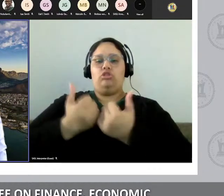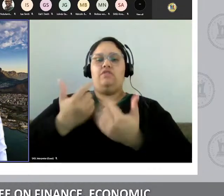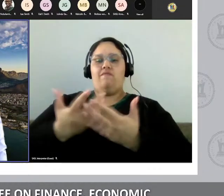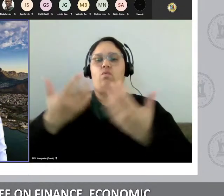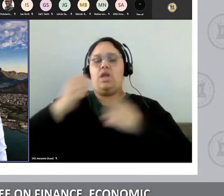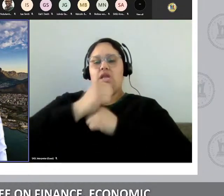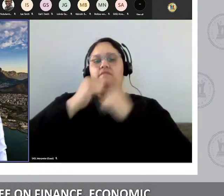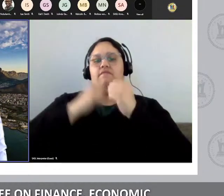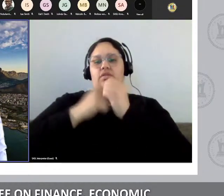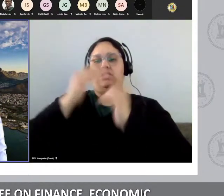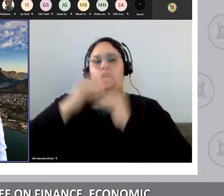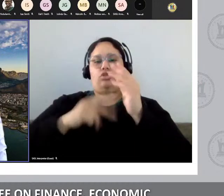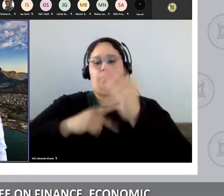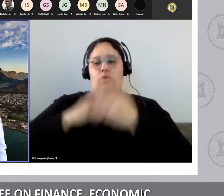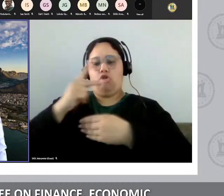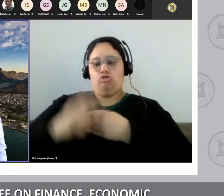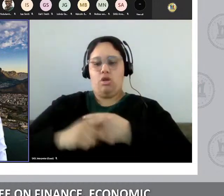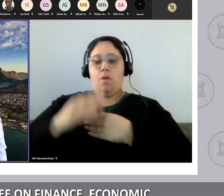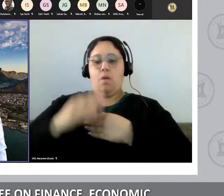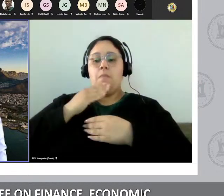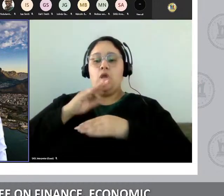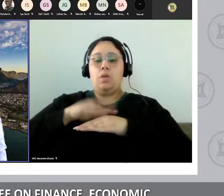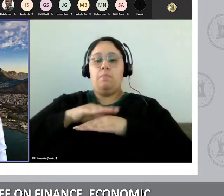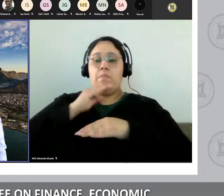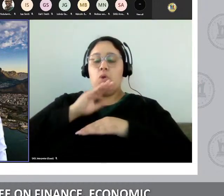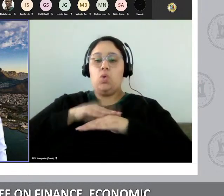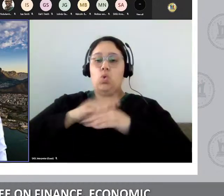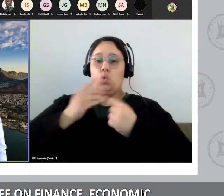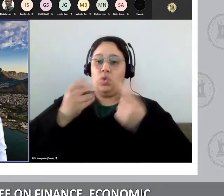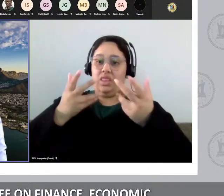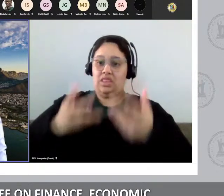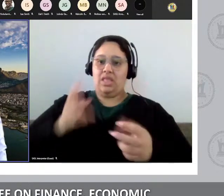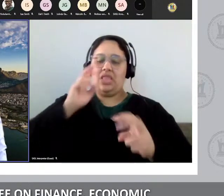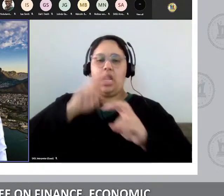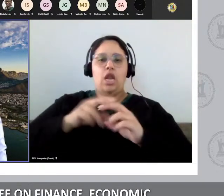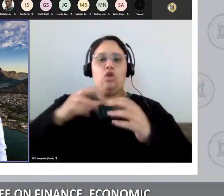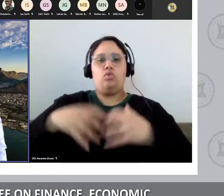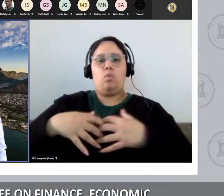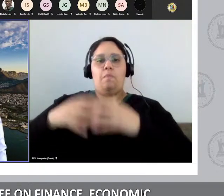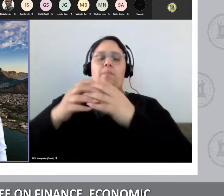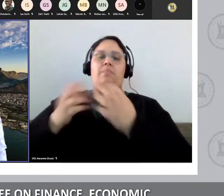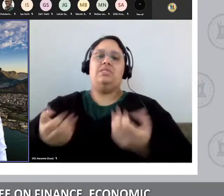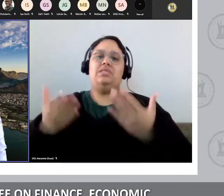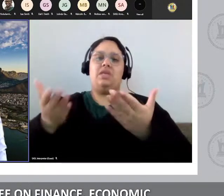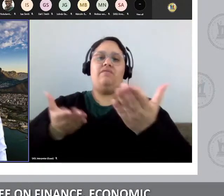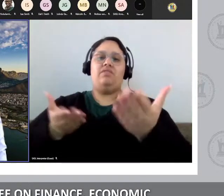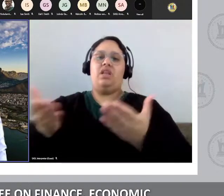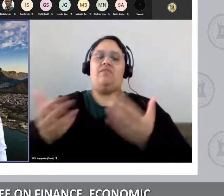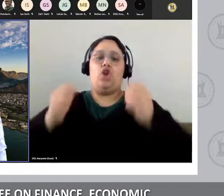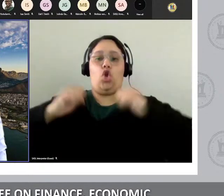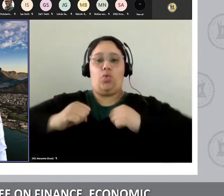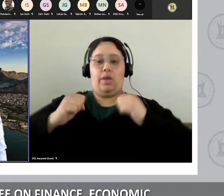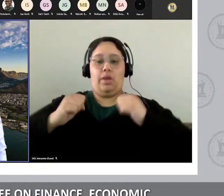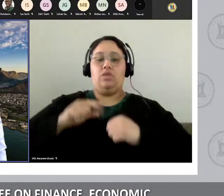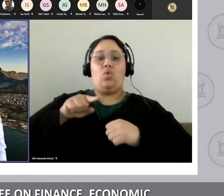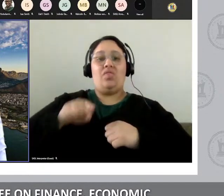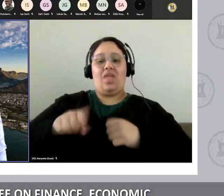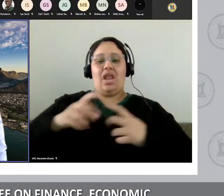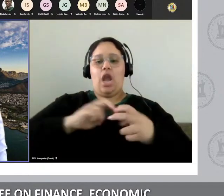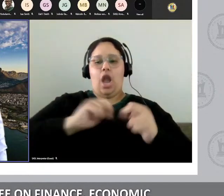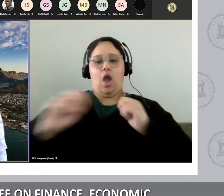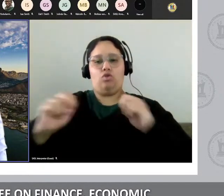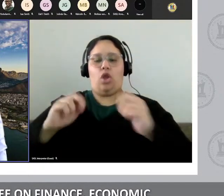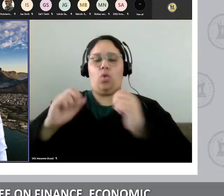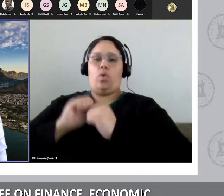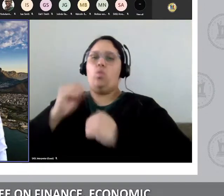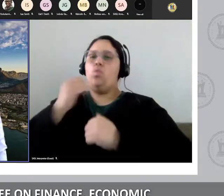In order to do so, they need to put in place service delivery agreements, and those agreements they have to negotiate with their